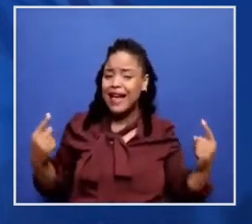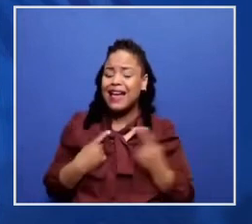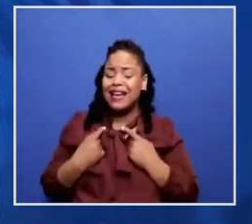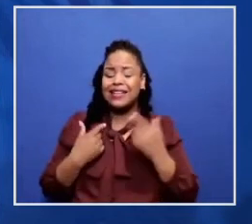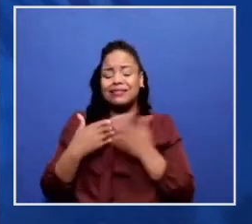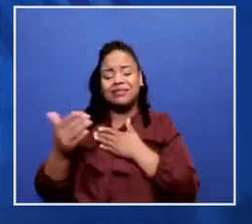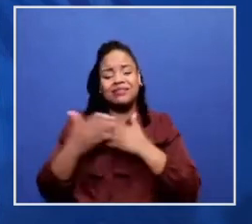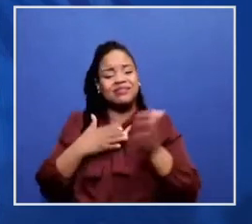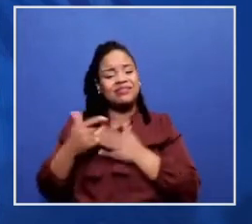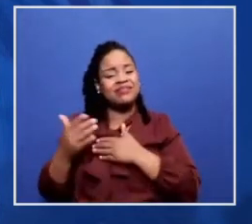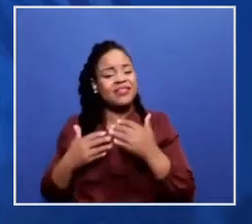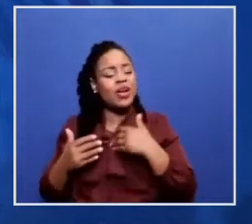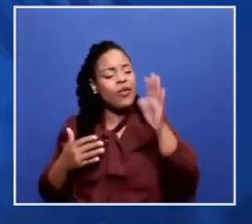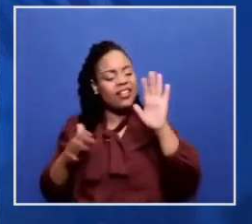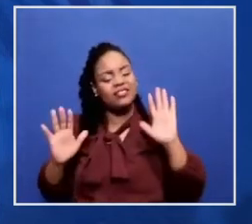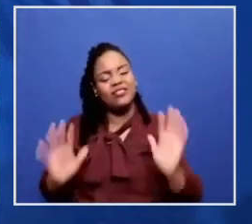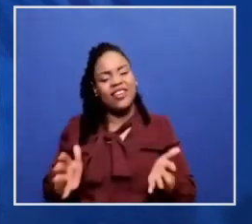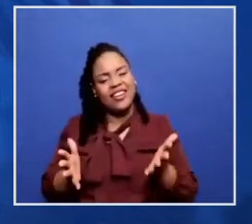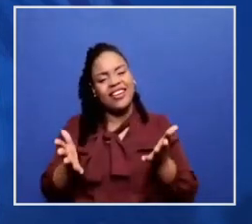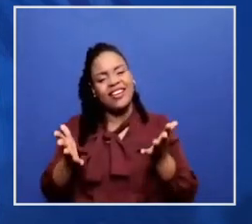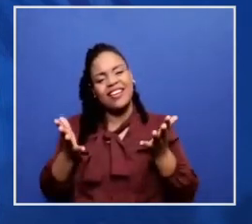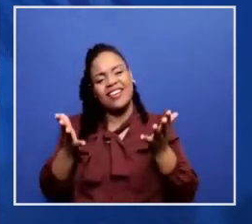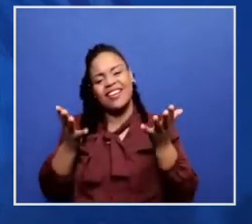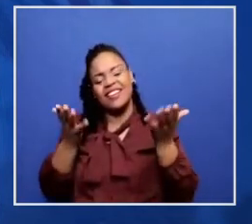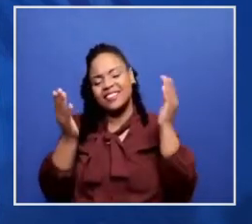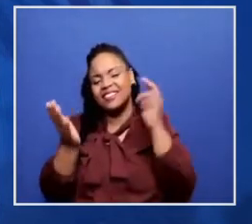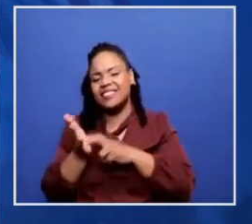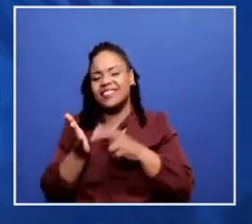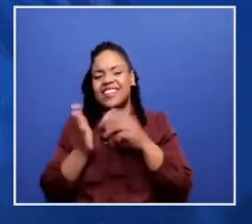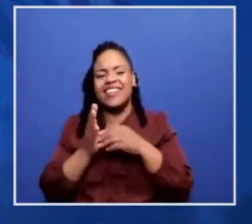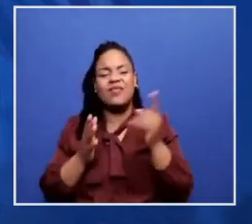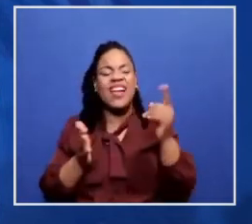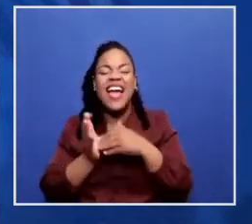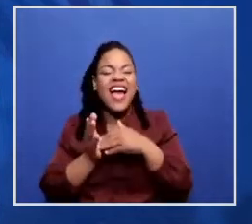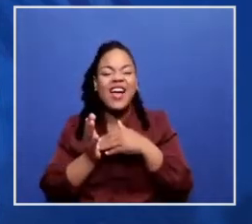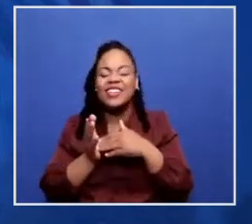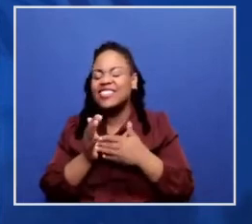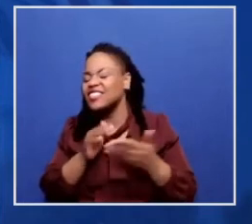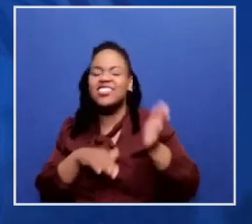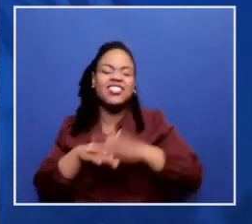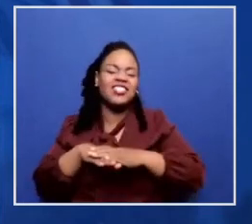it 1,000 times again for you.